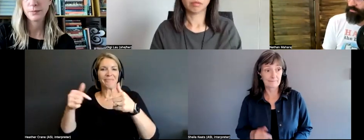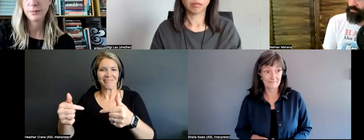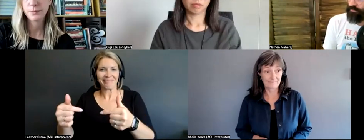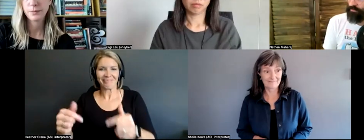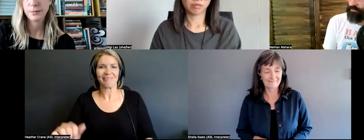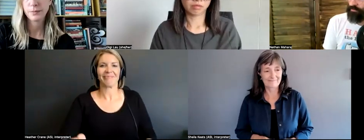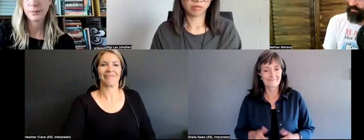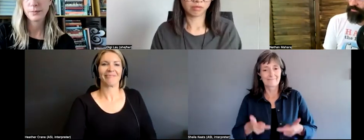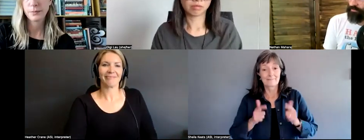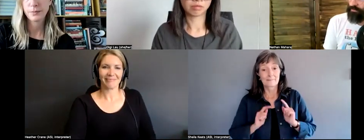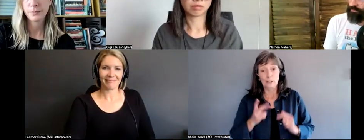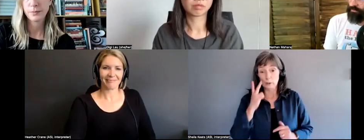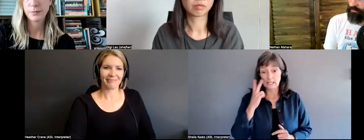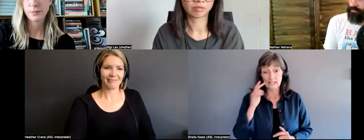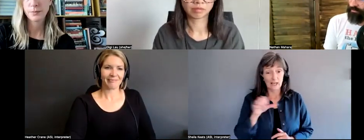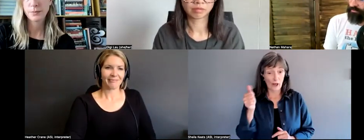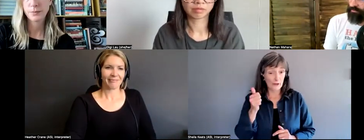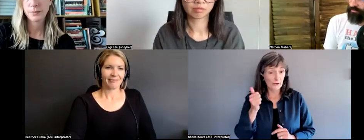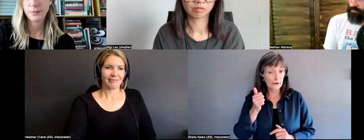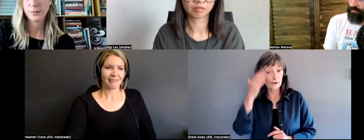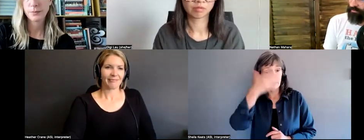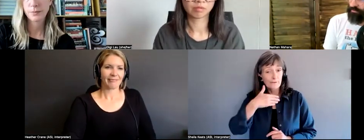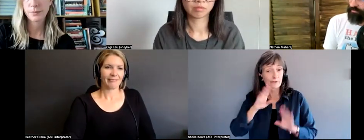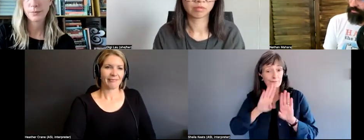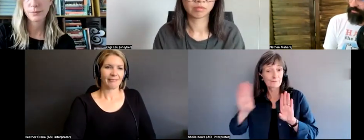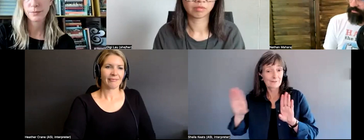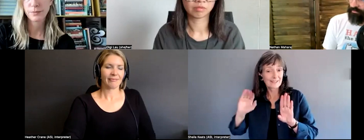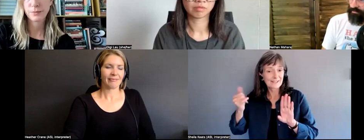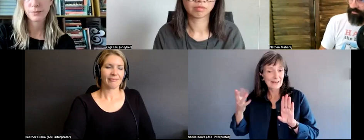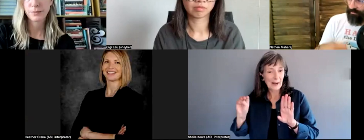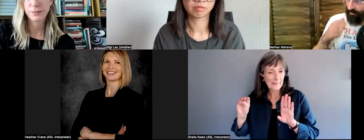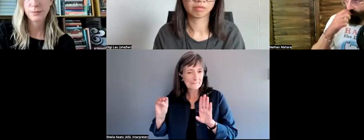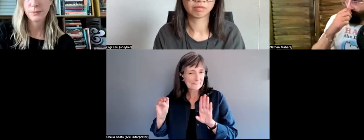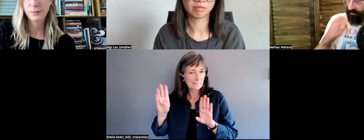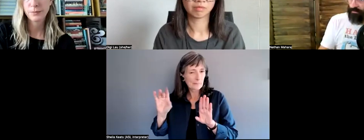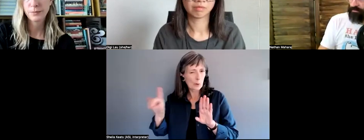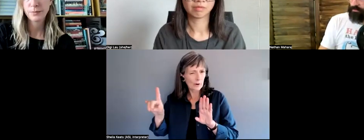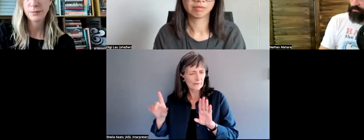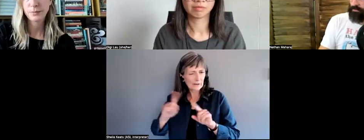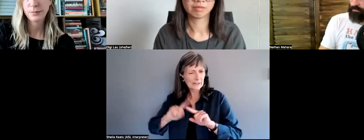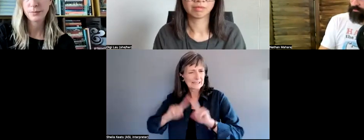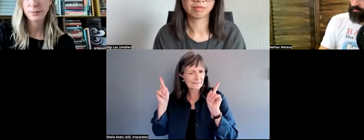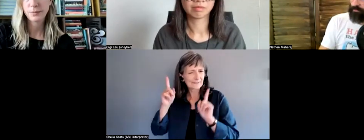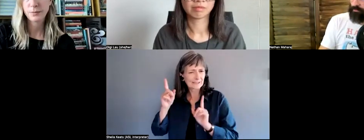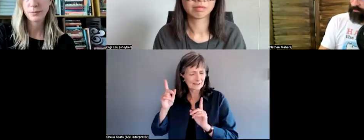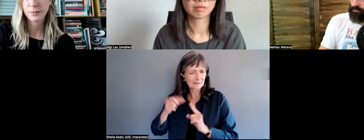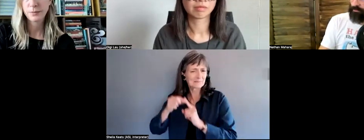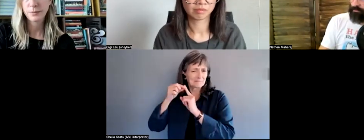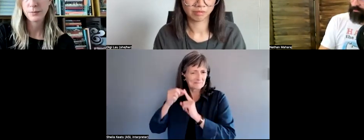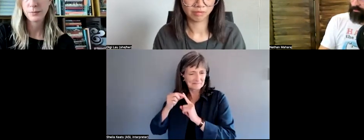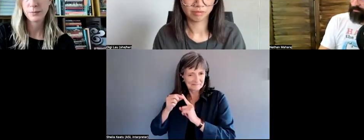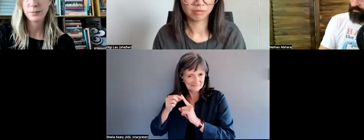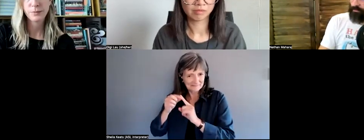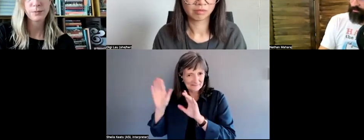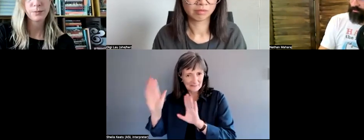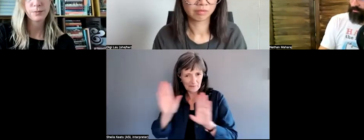Jamboard. Natalie, same. I'm wondering about trends though, because,